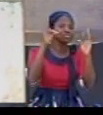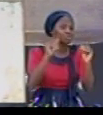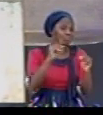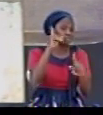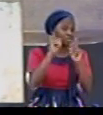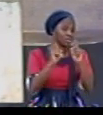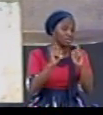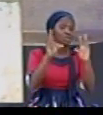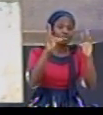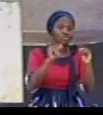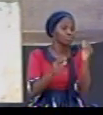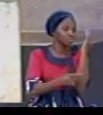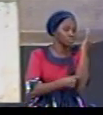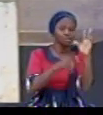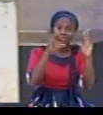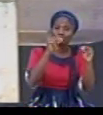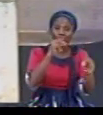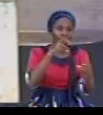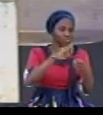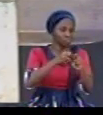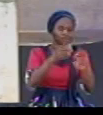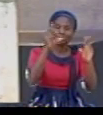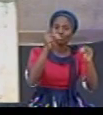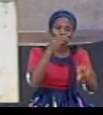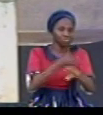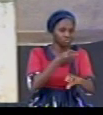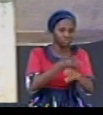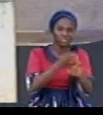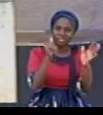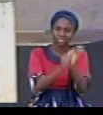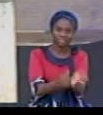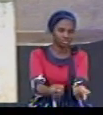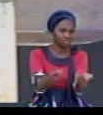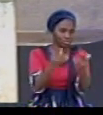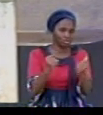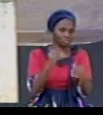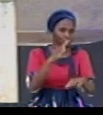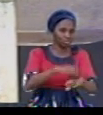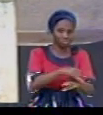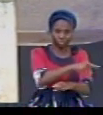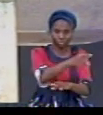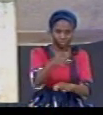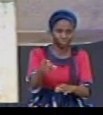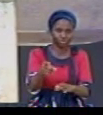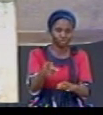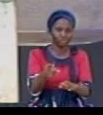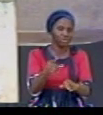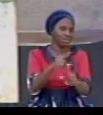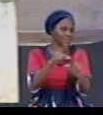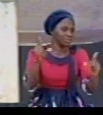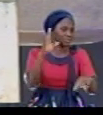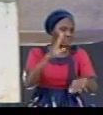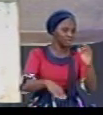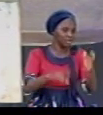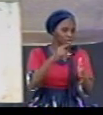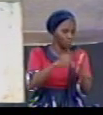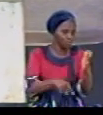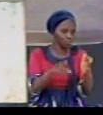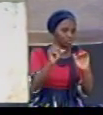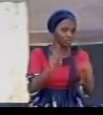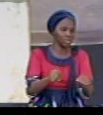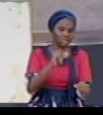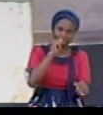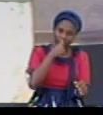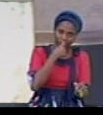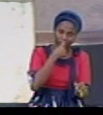trial, there's no affliction, there's no adversity that comes upon you greater than what you can bear.